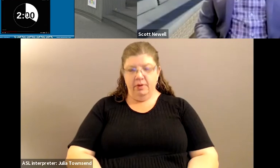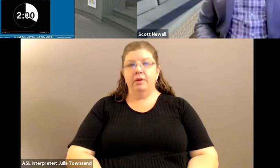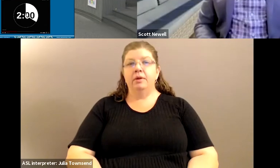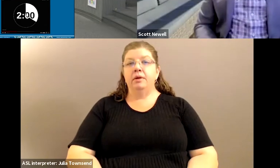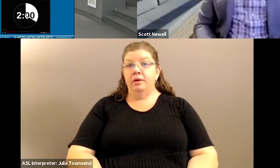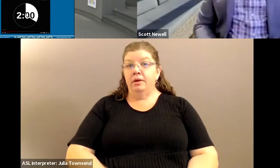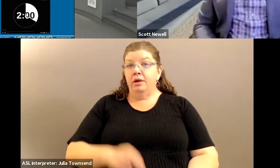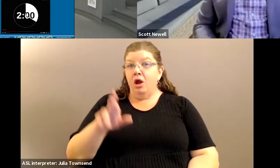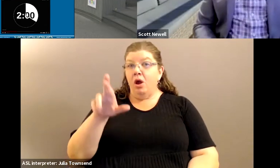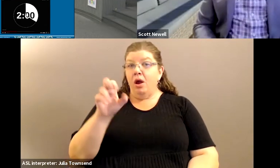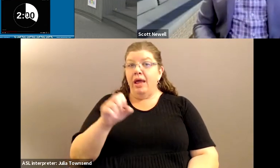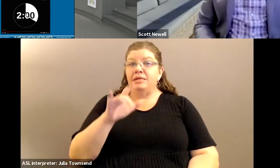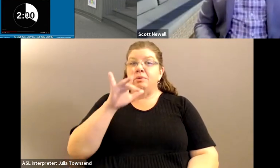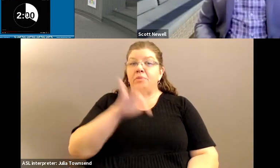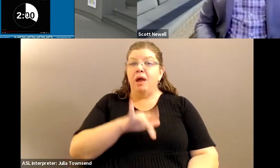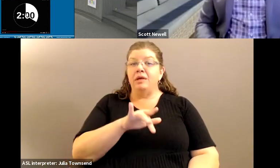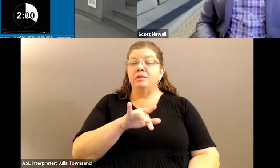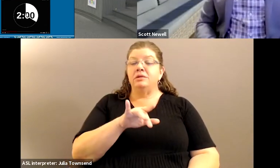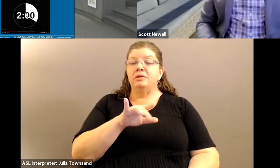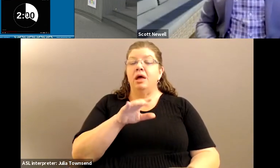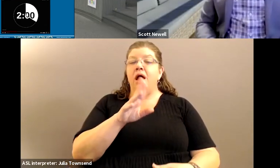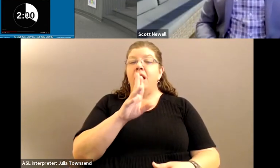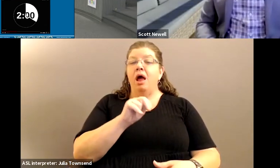rsk please unmute yourself